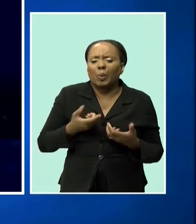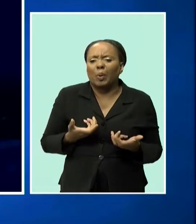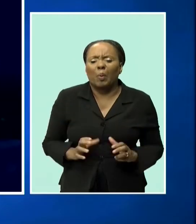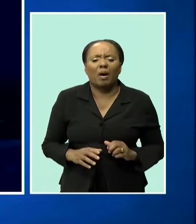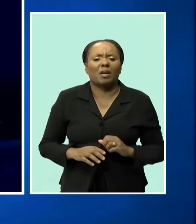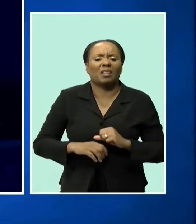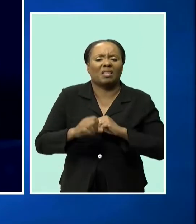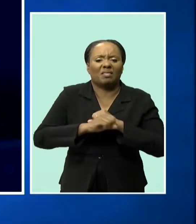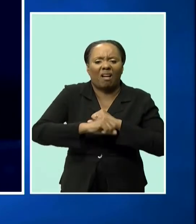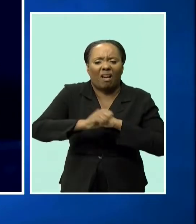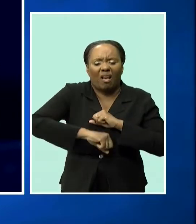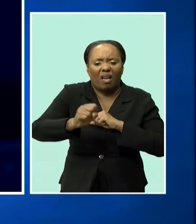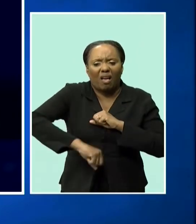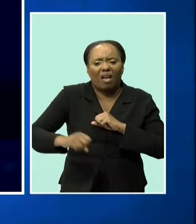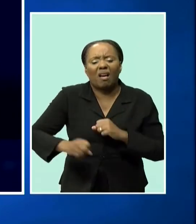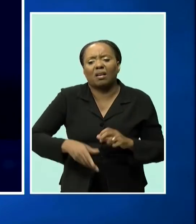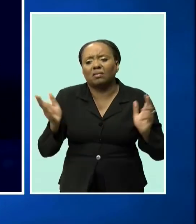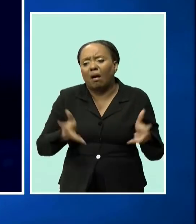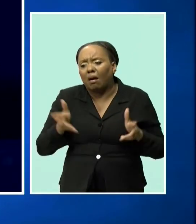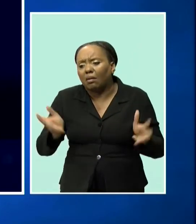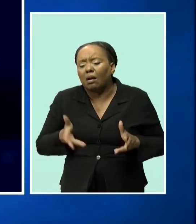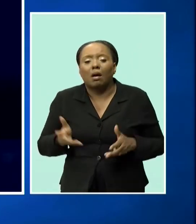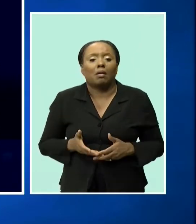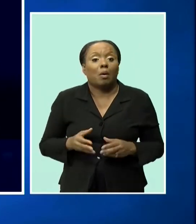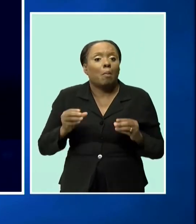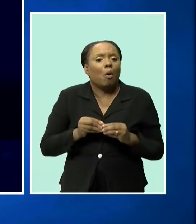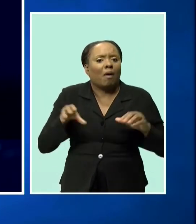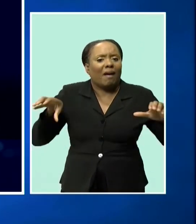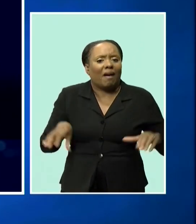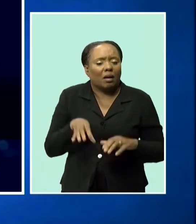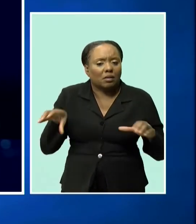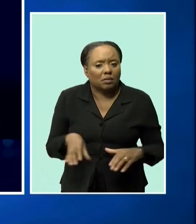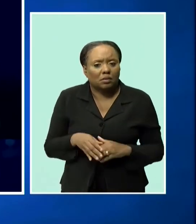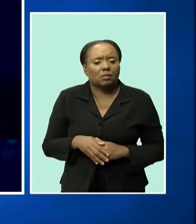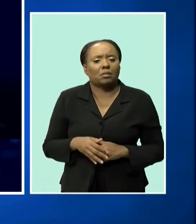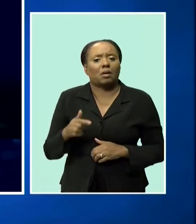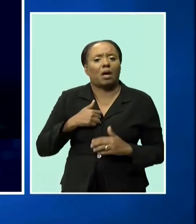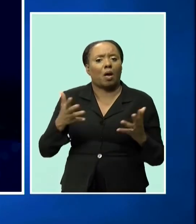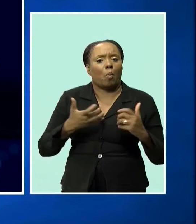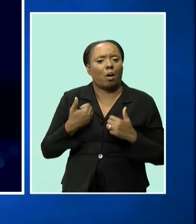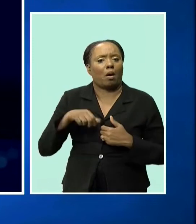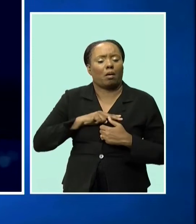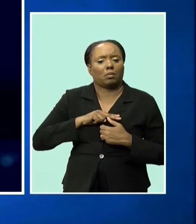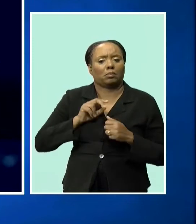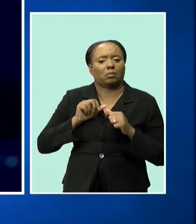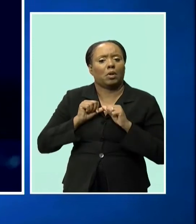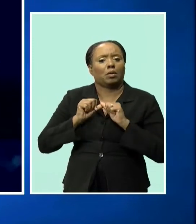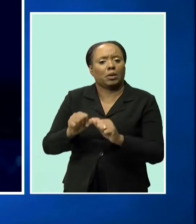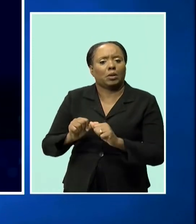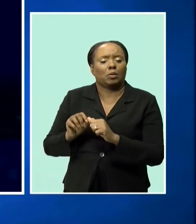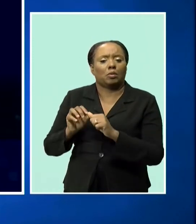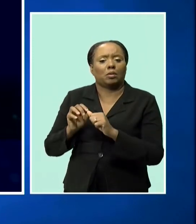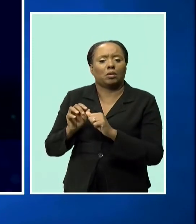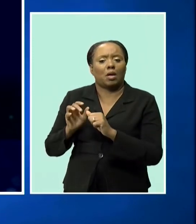you to stay in touch and keep me informed with how the project is